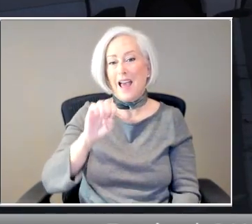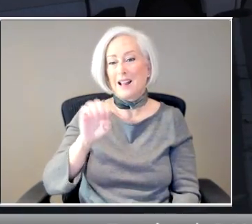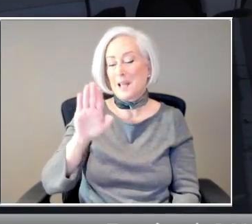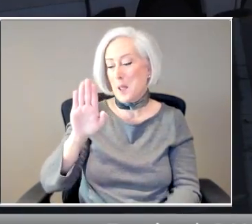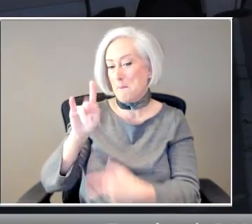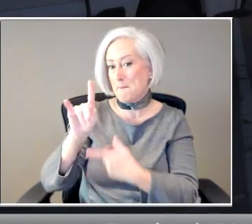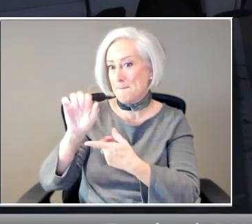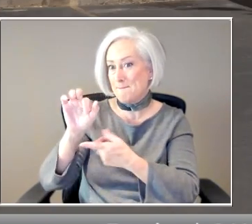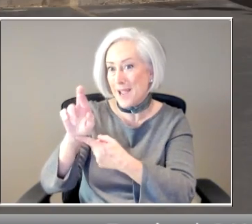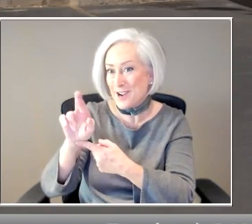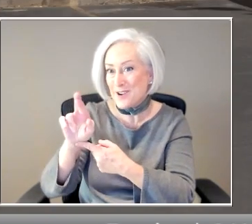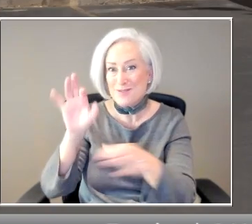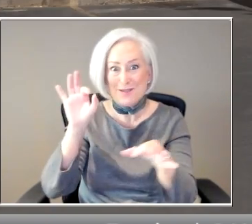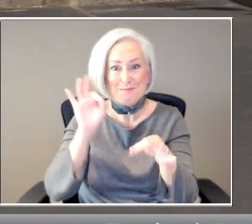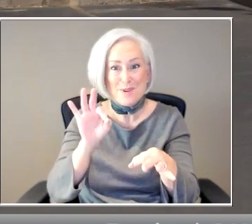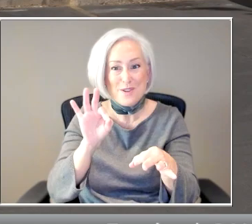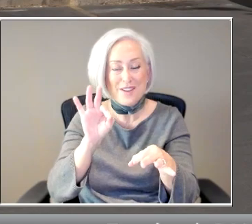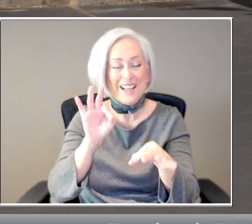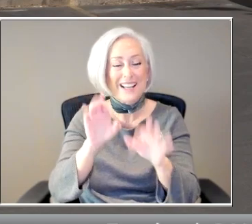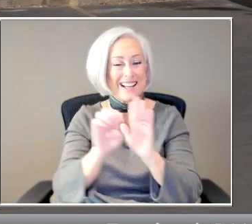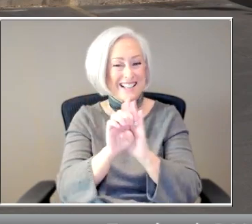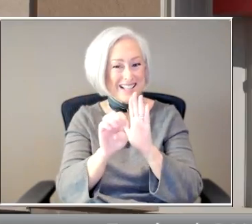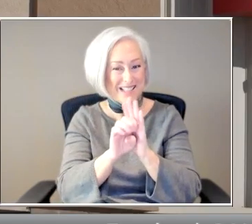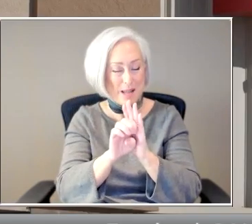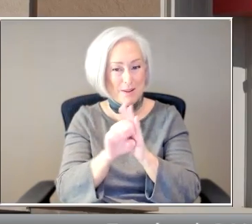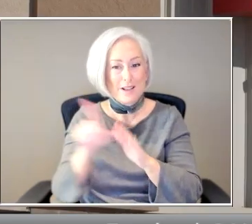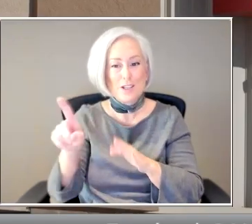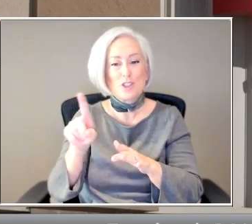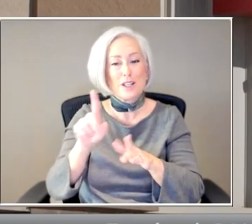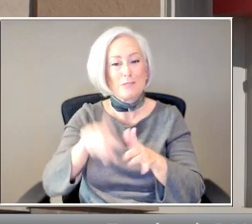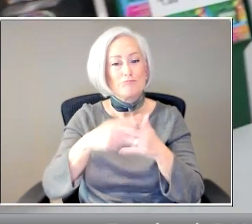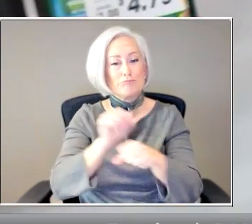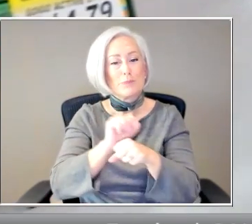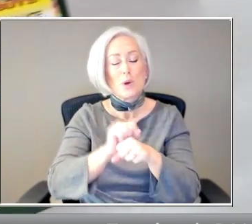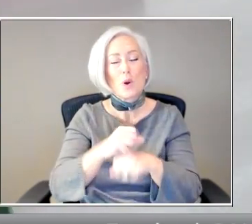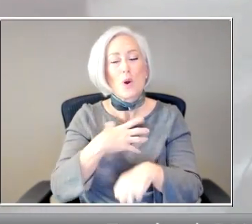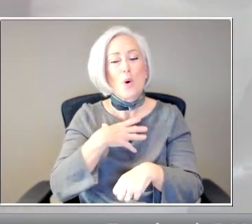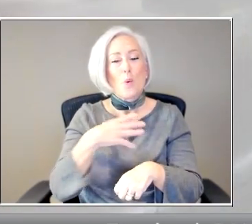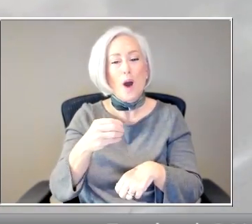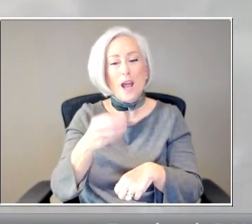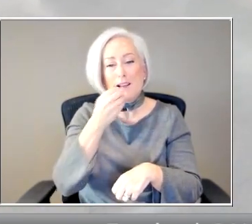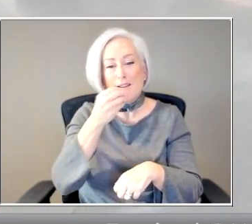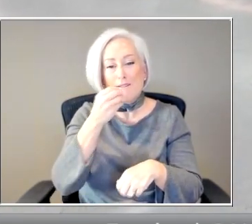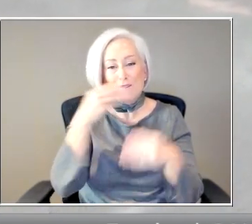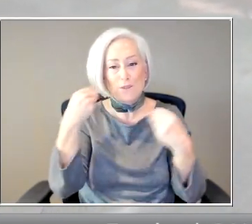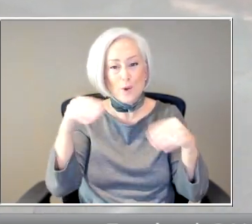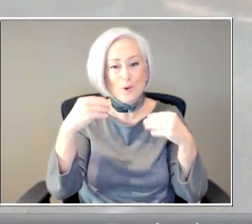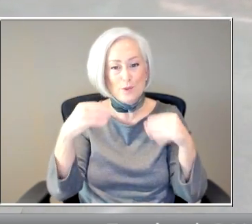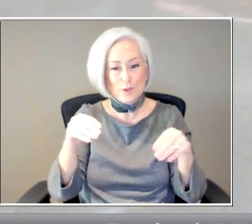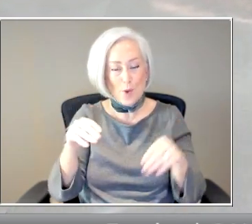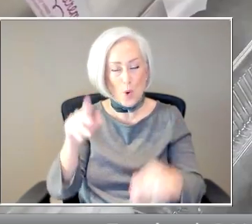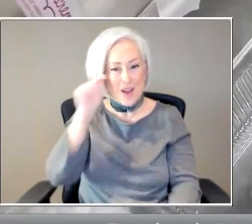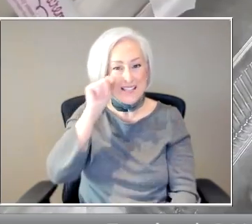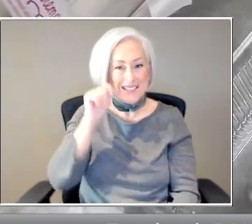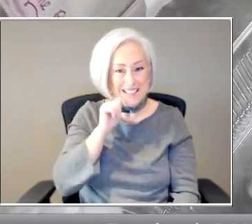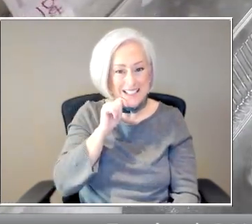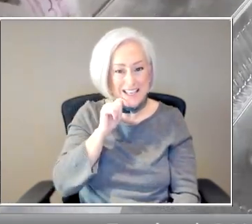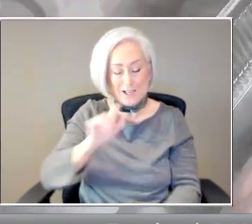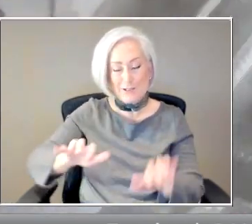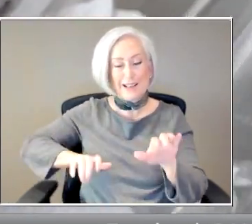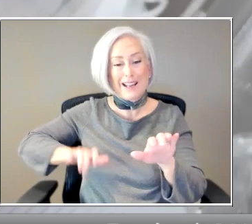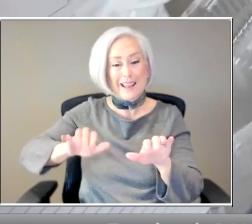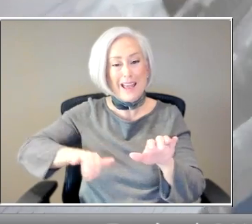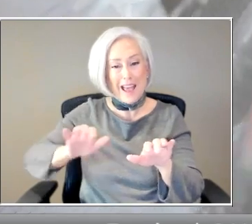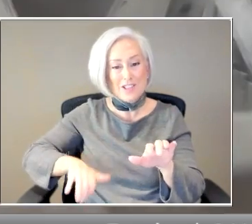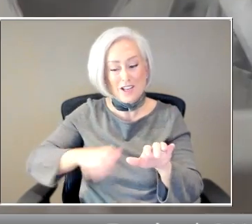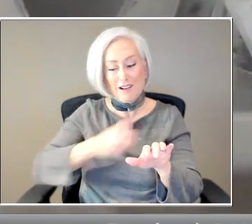began working at White's Food Liner in Osage City as a teenager, gradually moving from cashier to her dream job of baking and